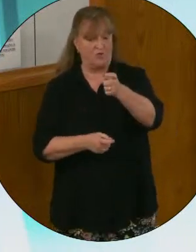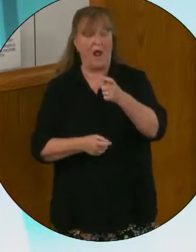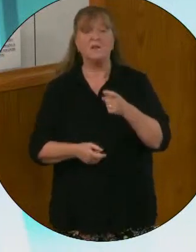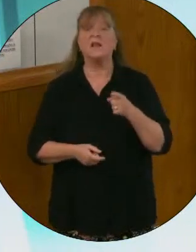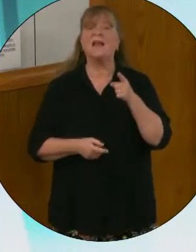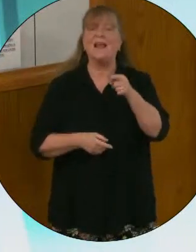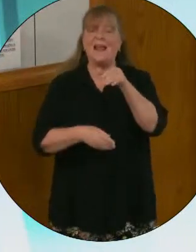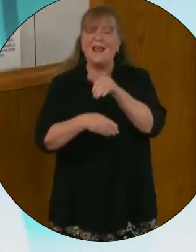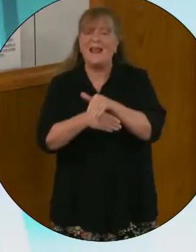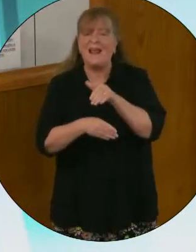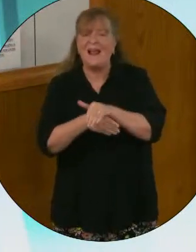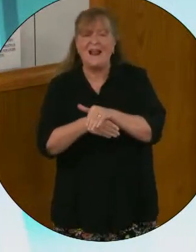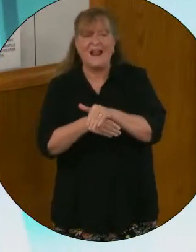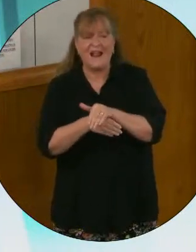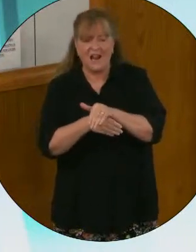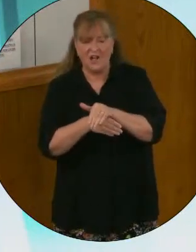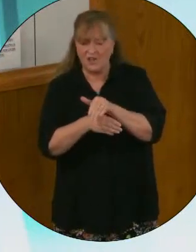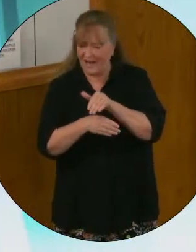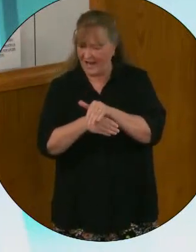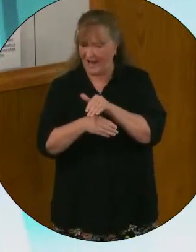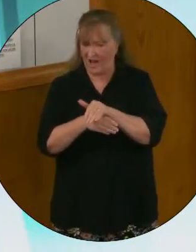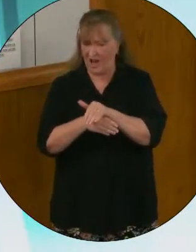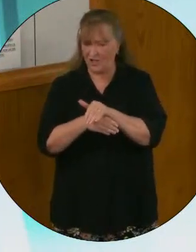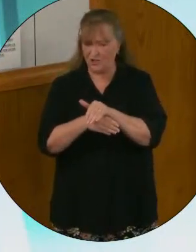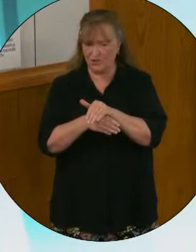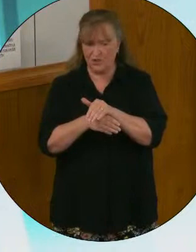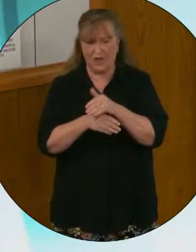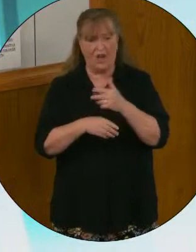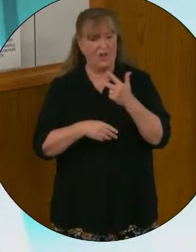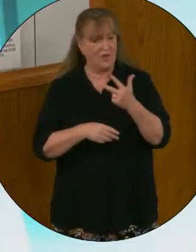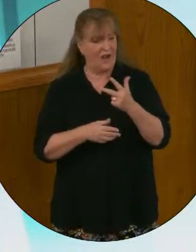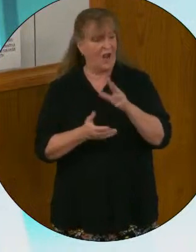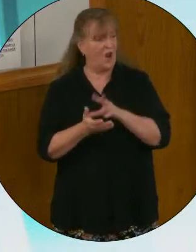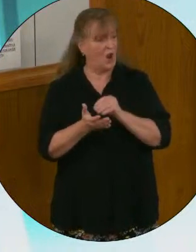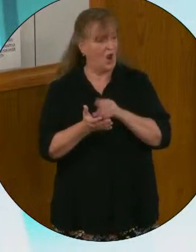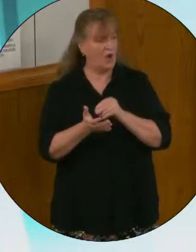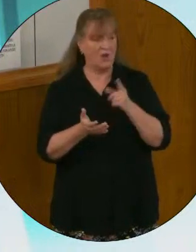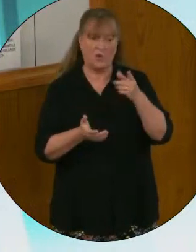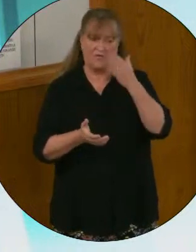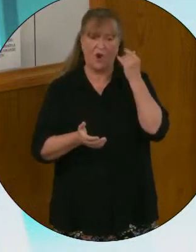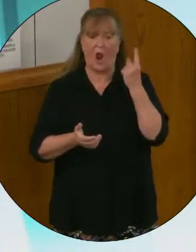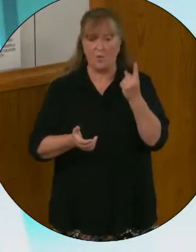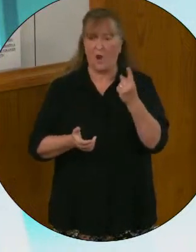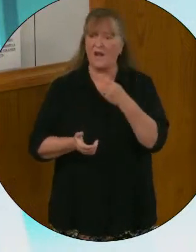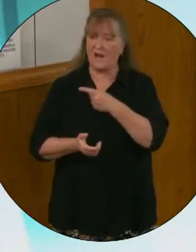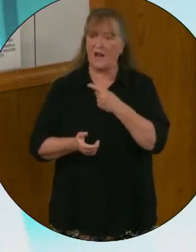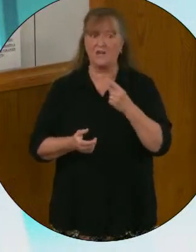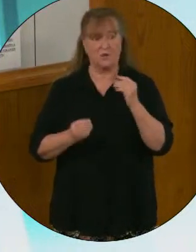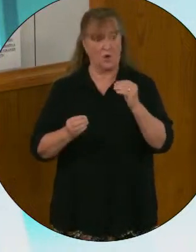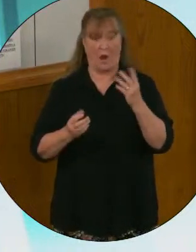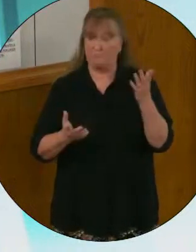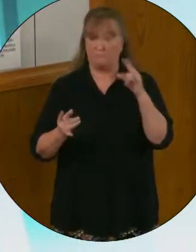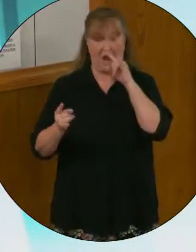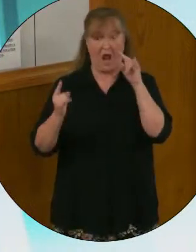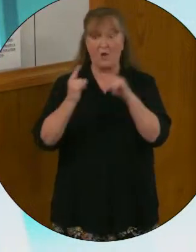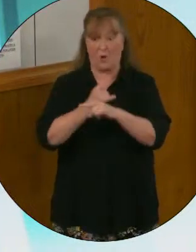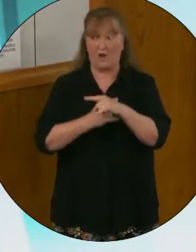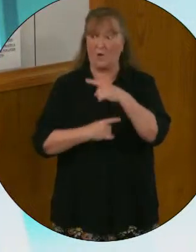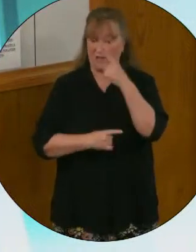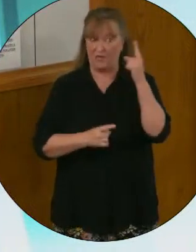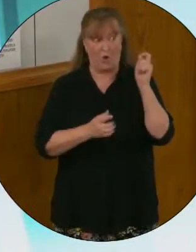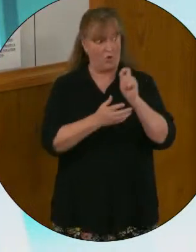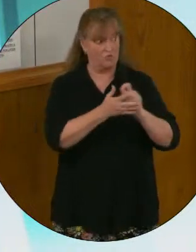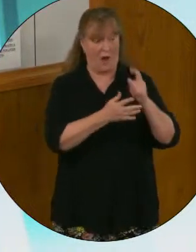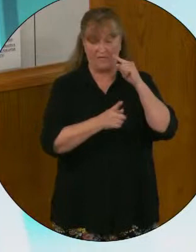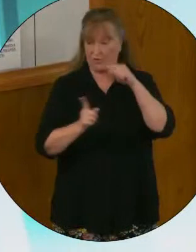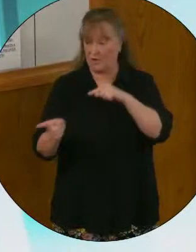the English Title III learning. No kid, yeah, you forgot one. And he, ironically, was for that grant.